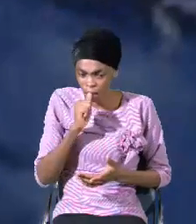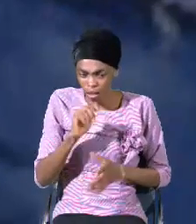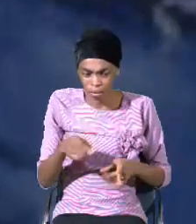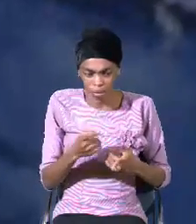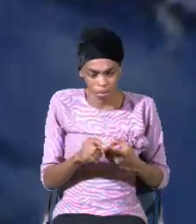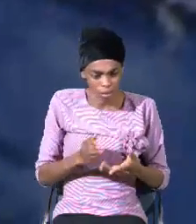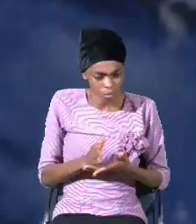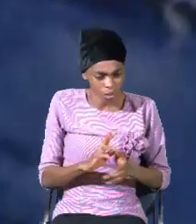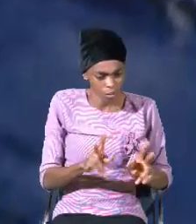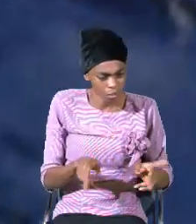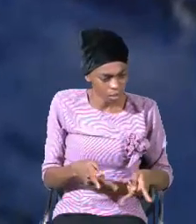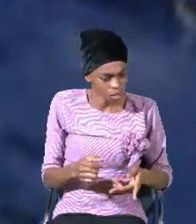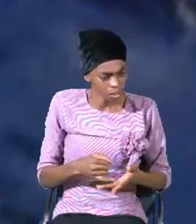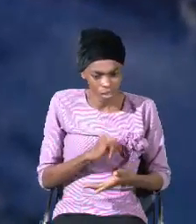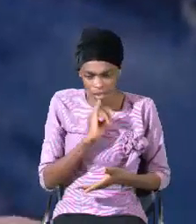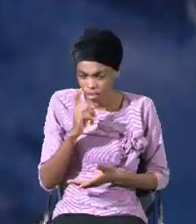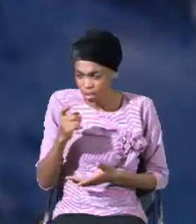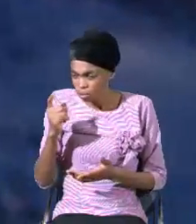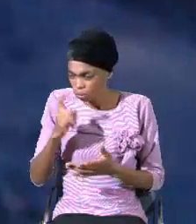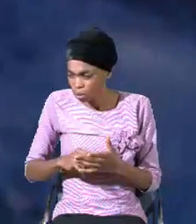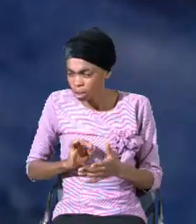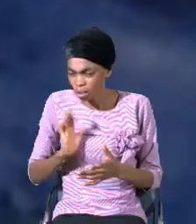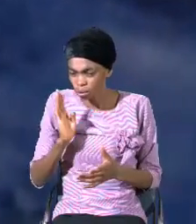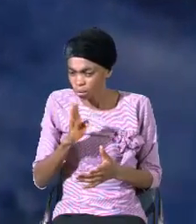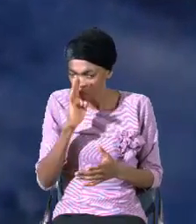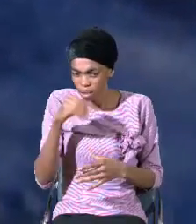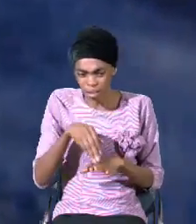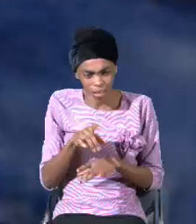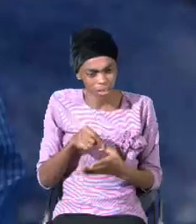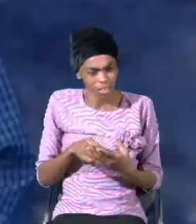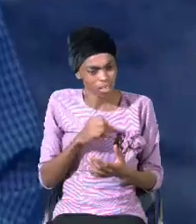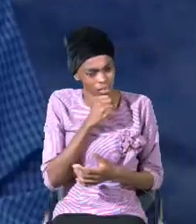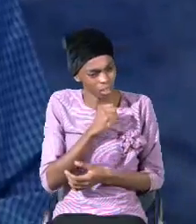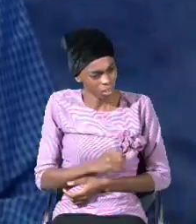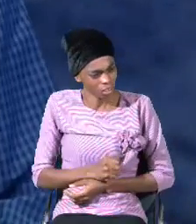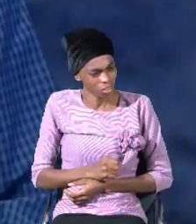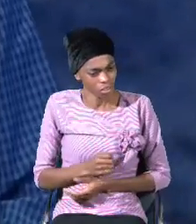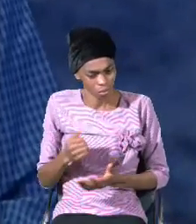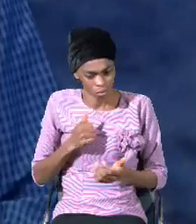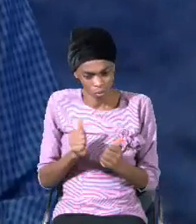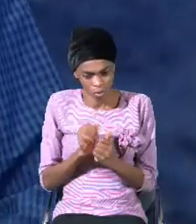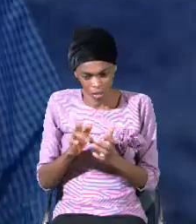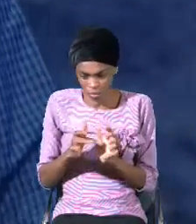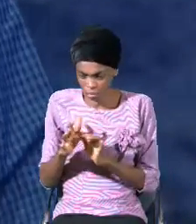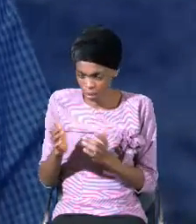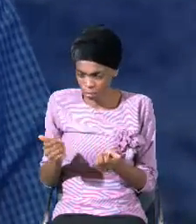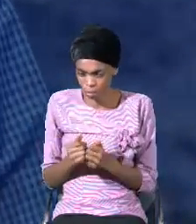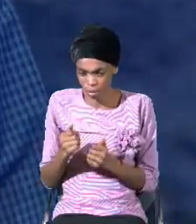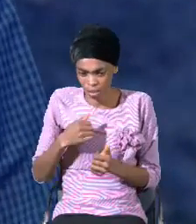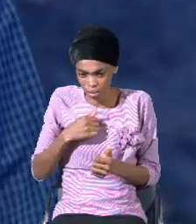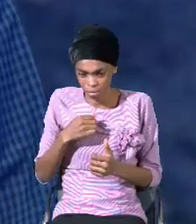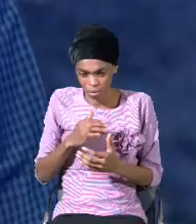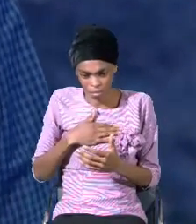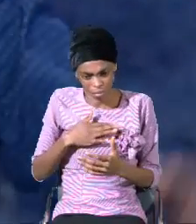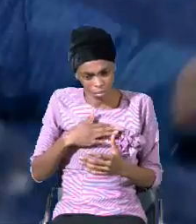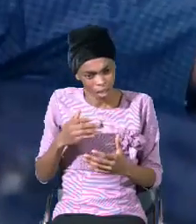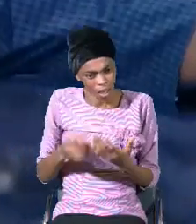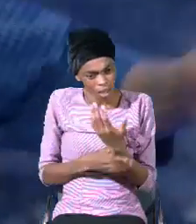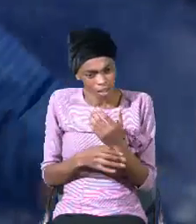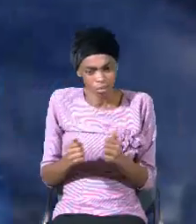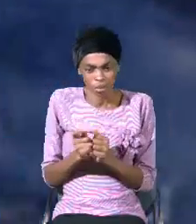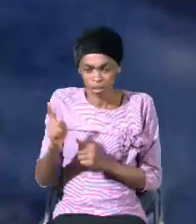this what I should be at this age? With a Bible in my hand, with a God in heaven,